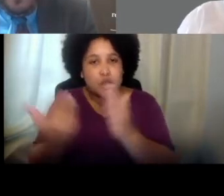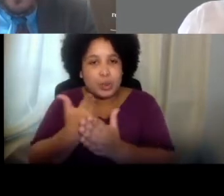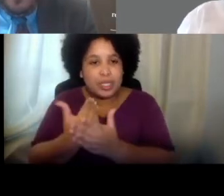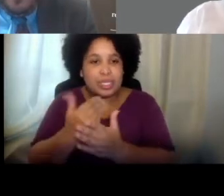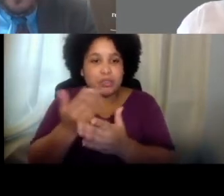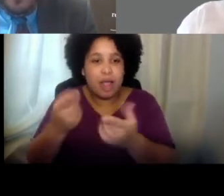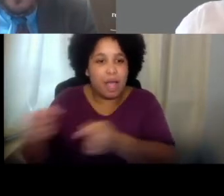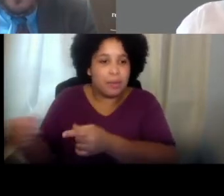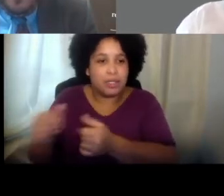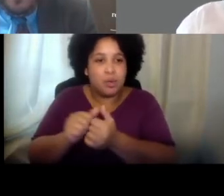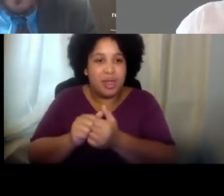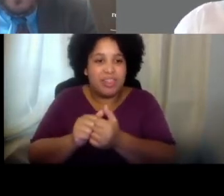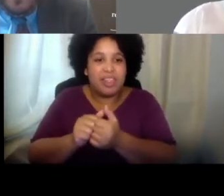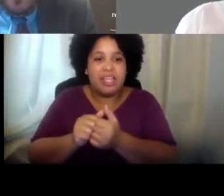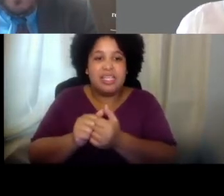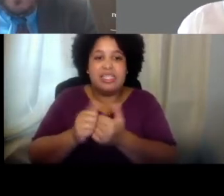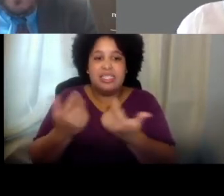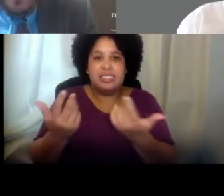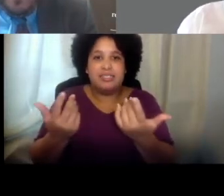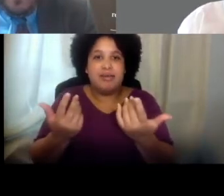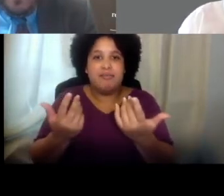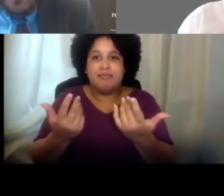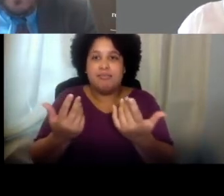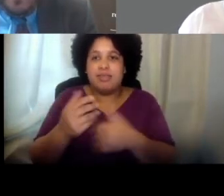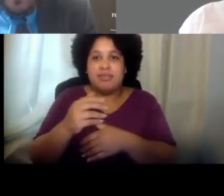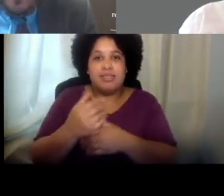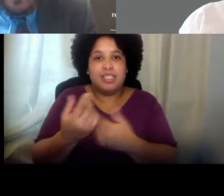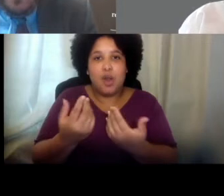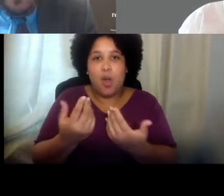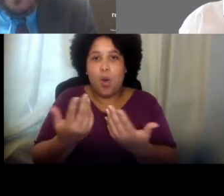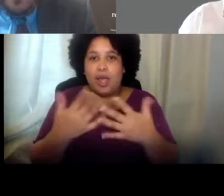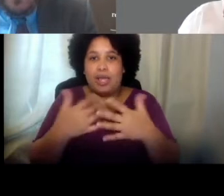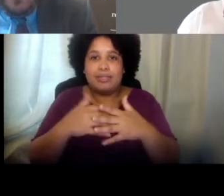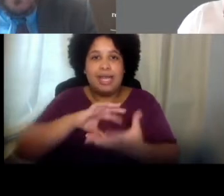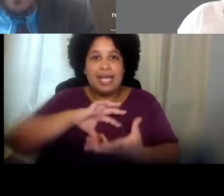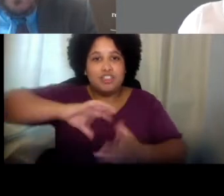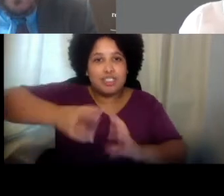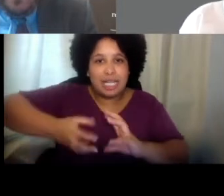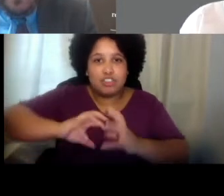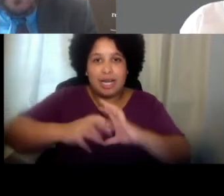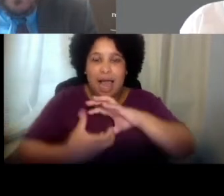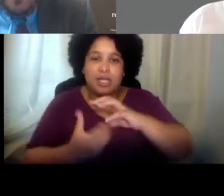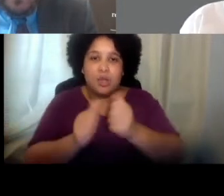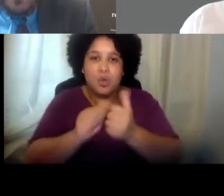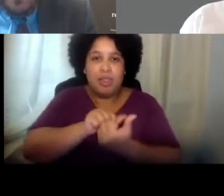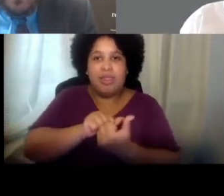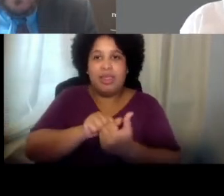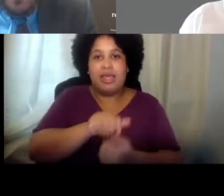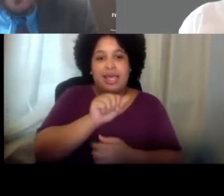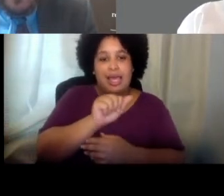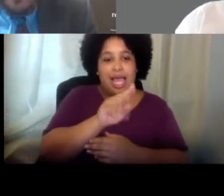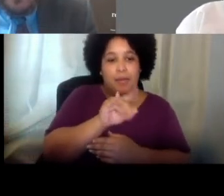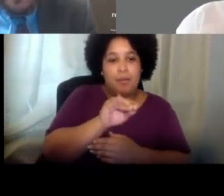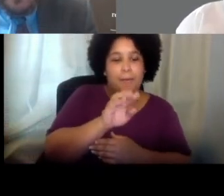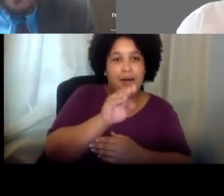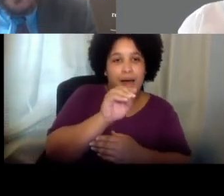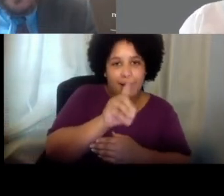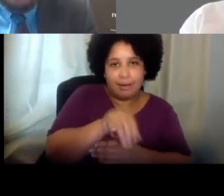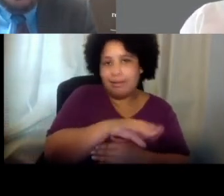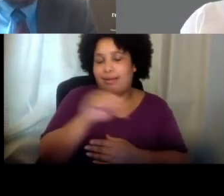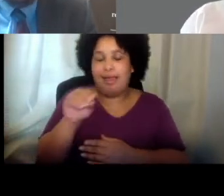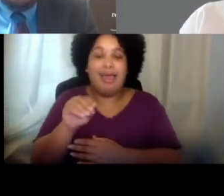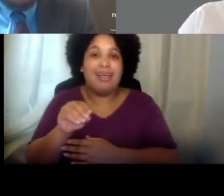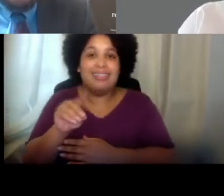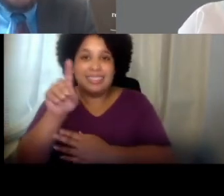this intersectionality of the able-bodied and the disabled in our business, and bringing people